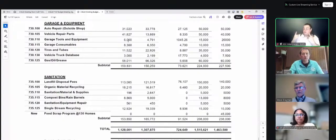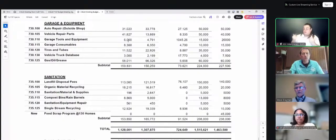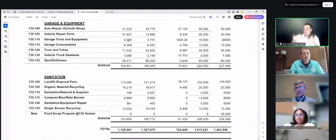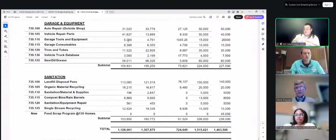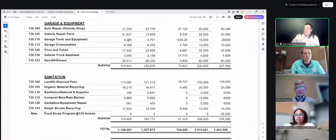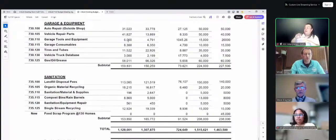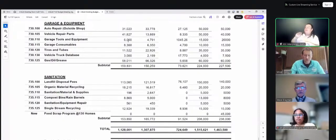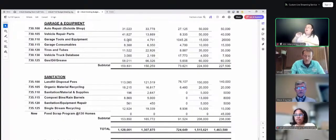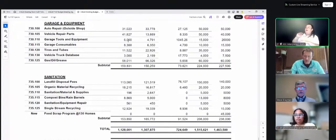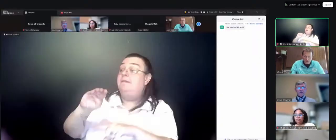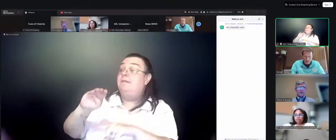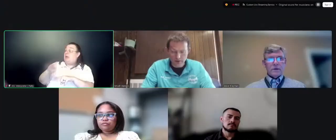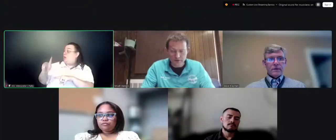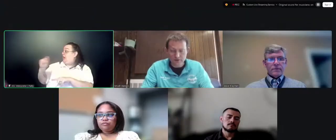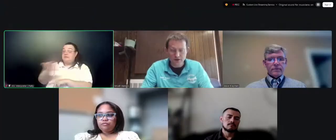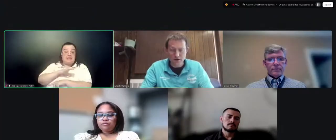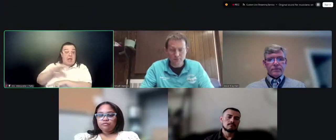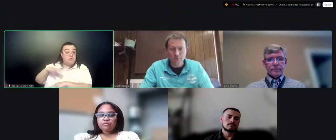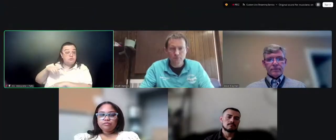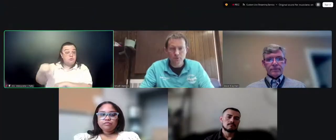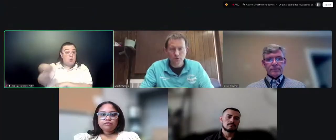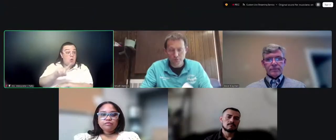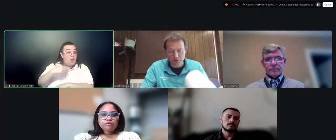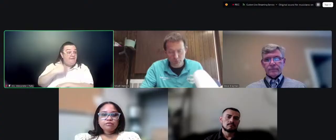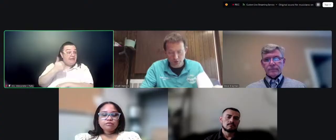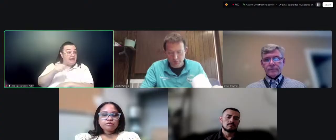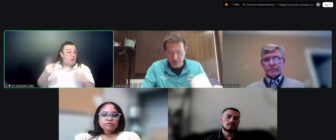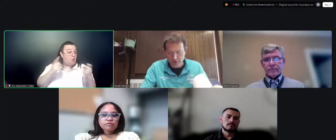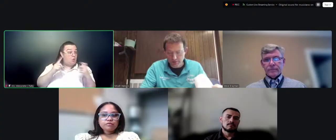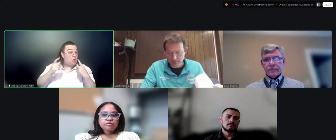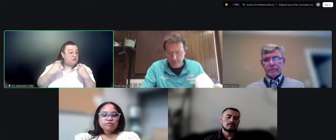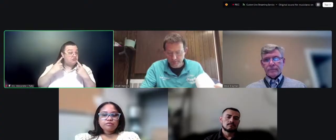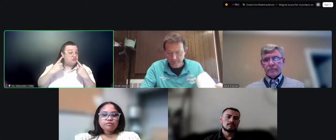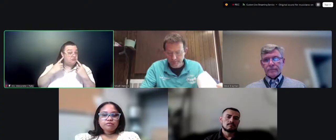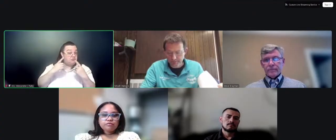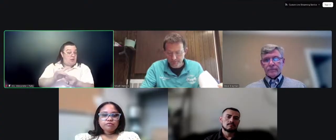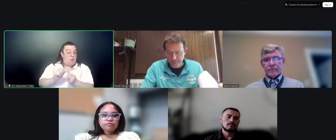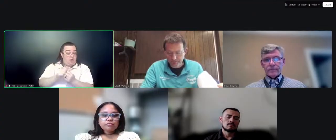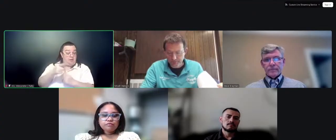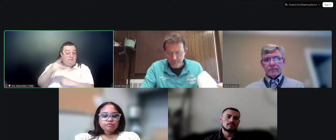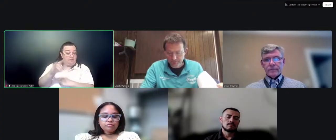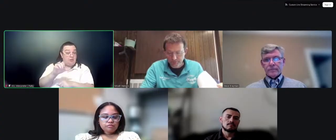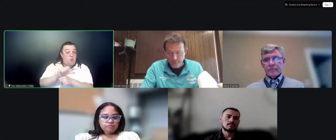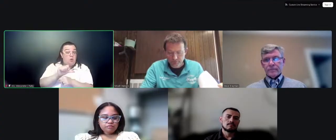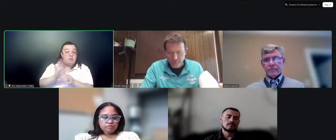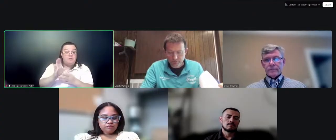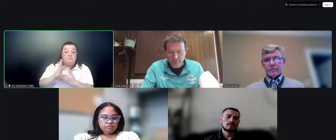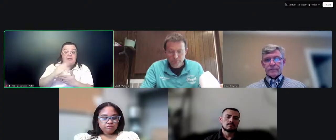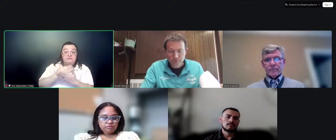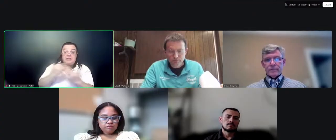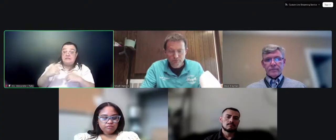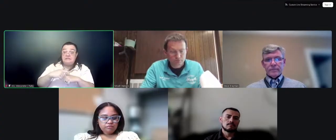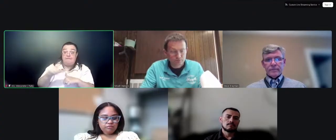Council, do you have any questions at this time on the Public Works budget?